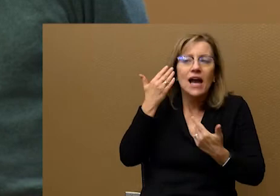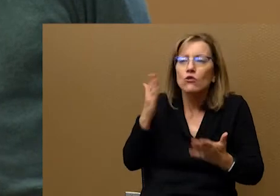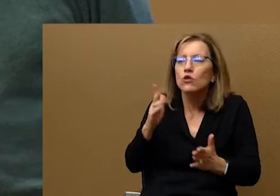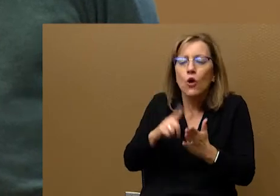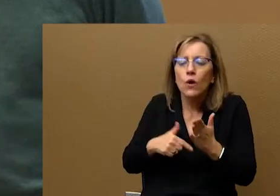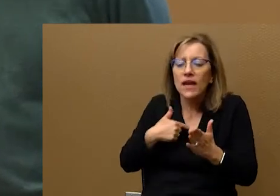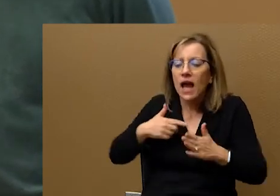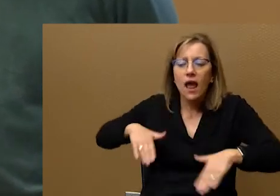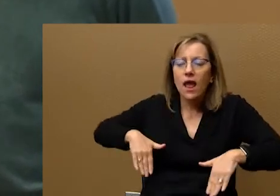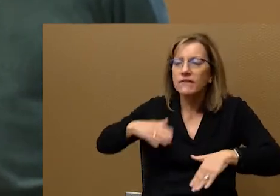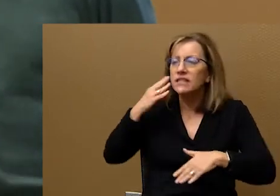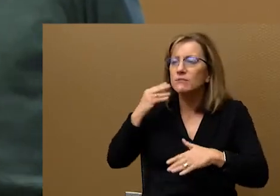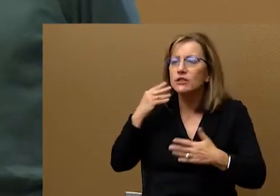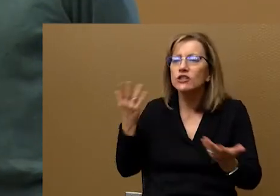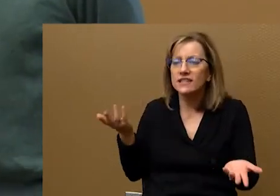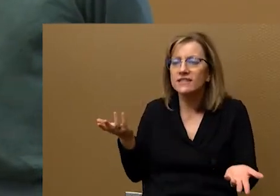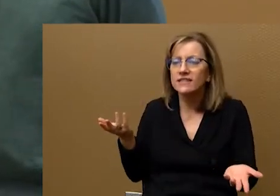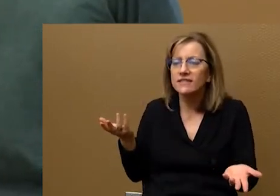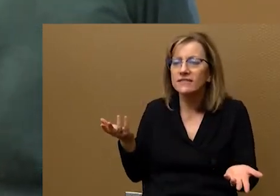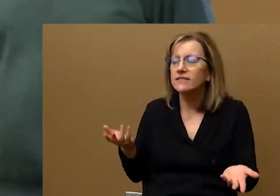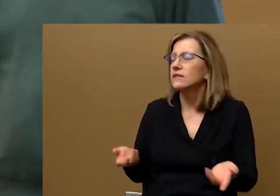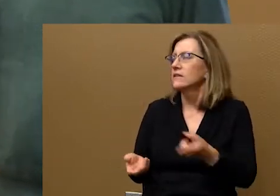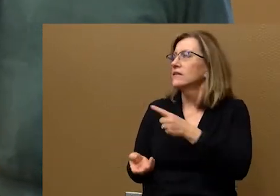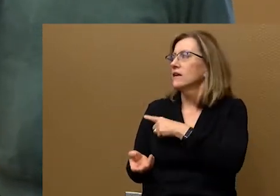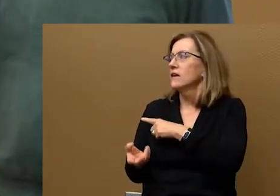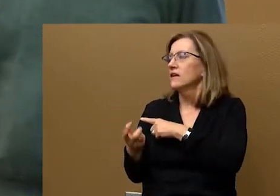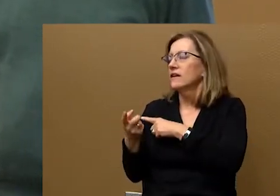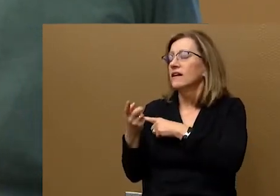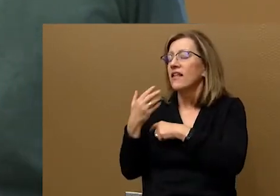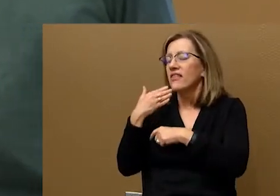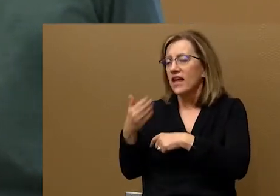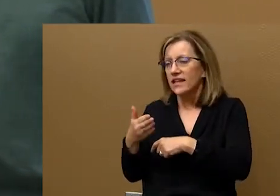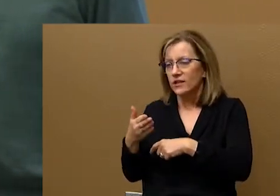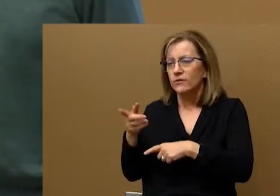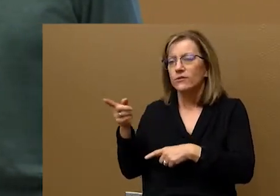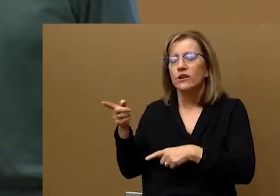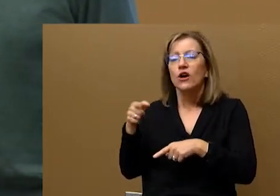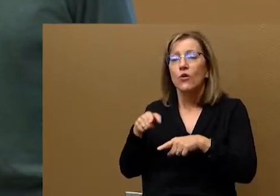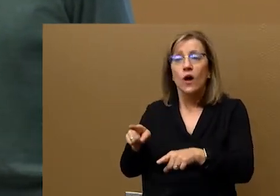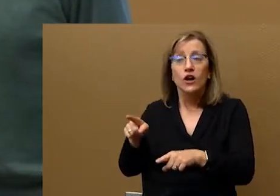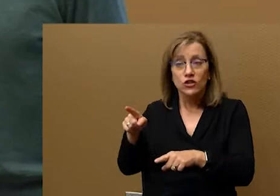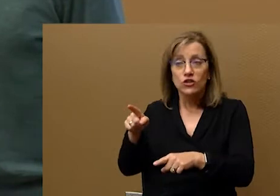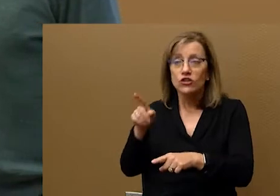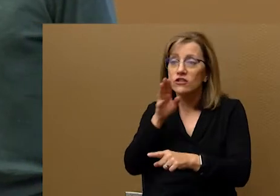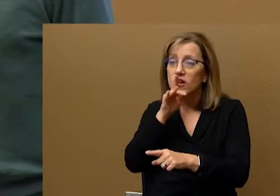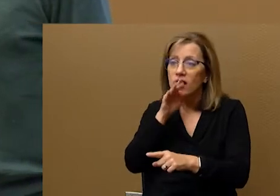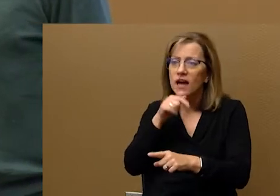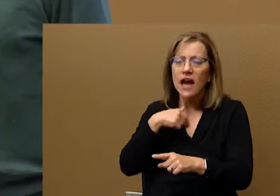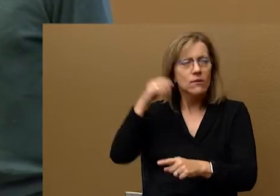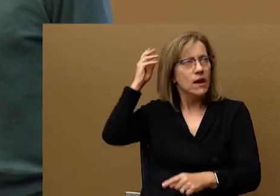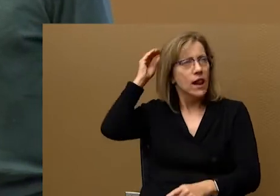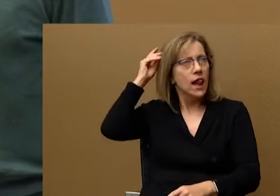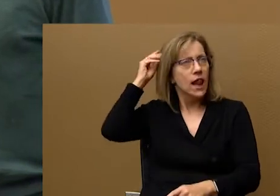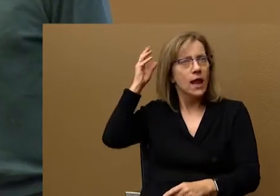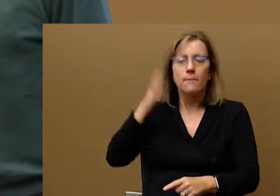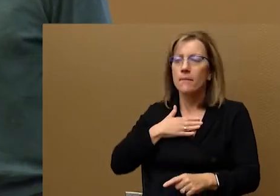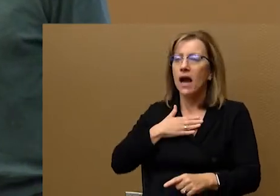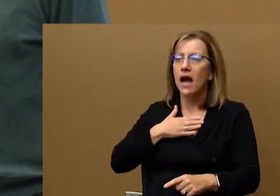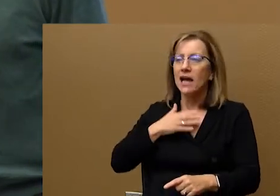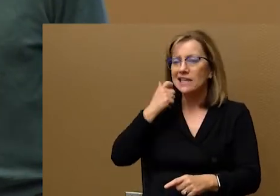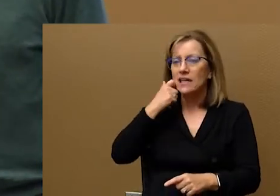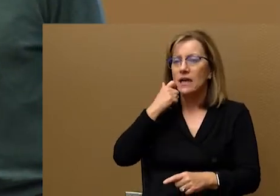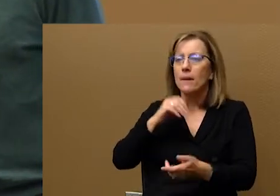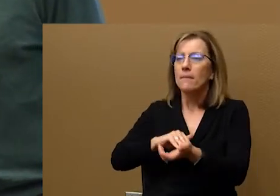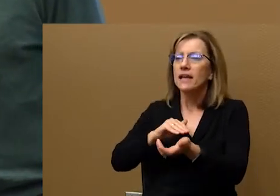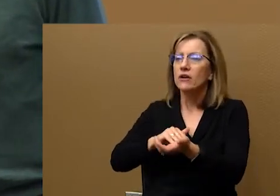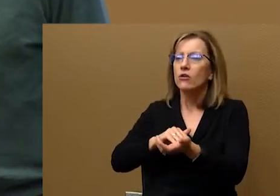haven't experienced. Thank you. While you're talking, I was thinking I recently went through an unpleasant